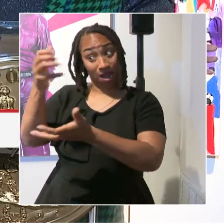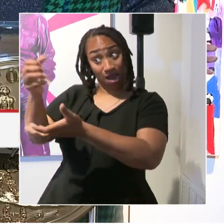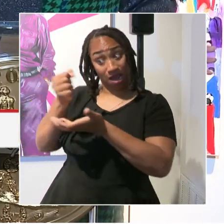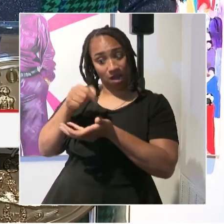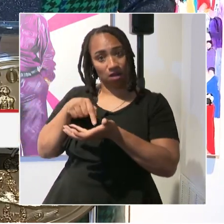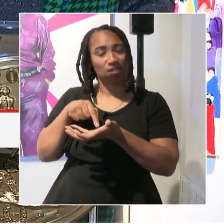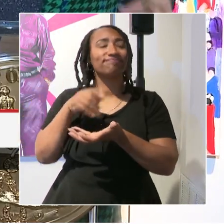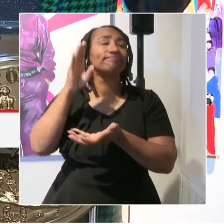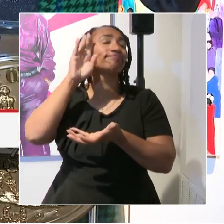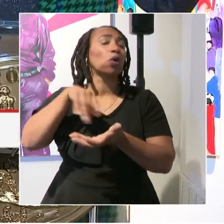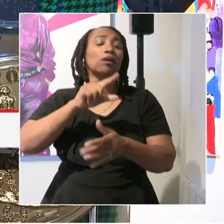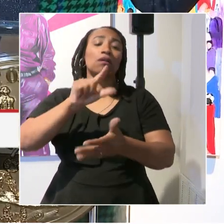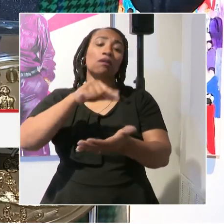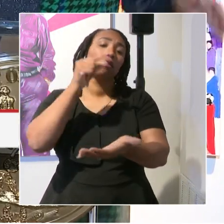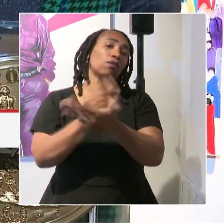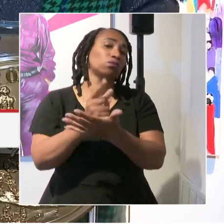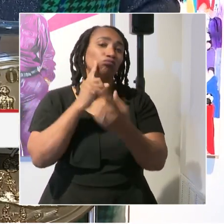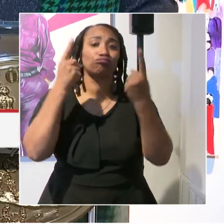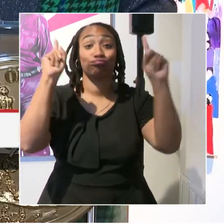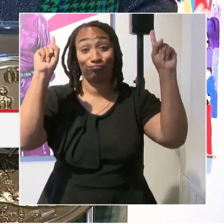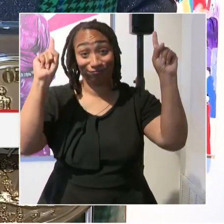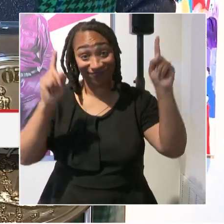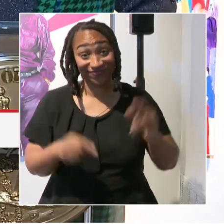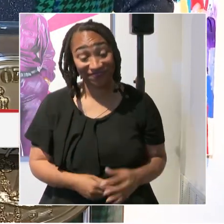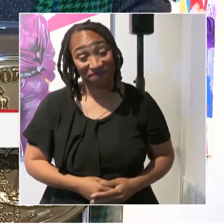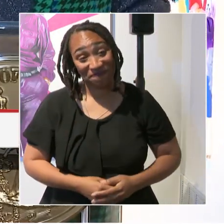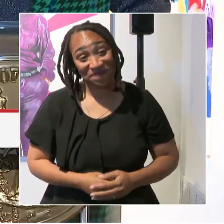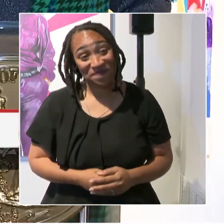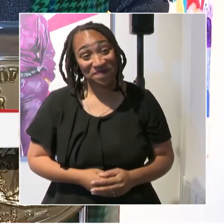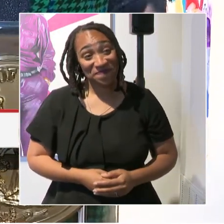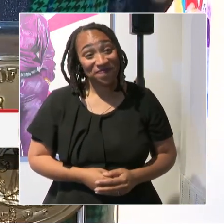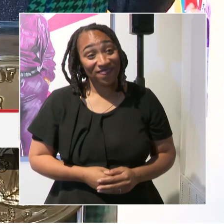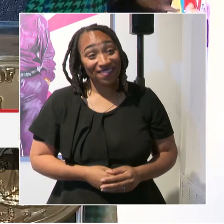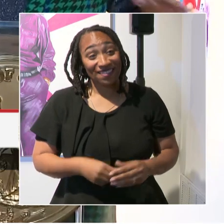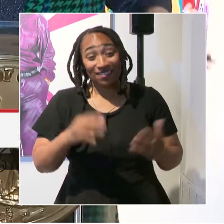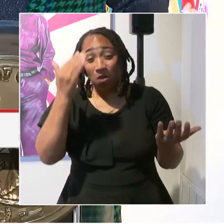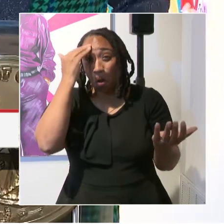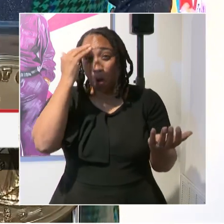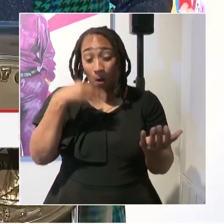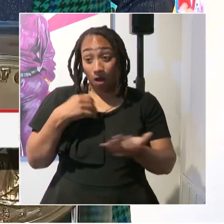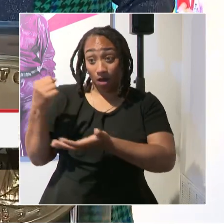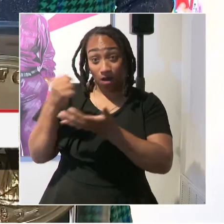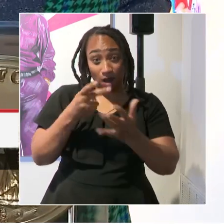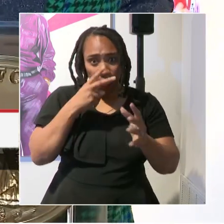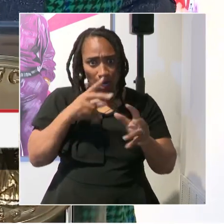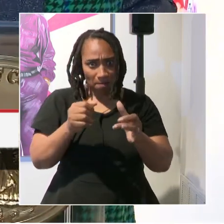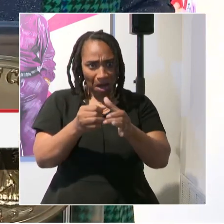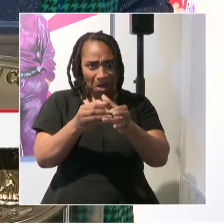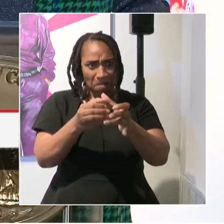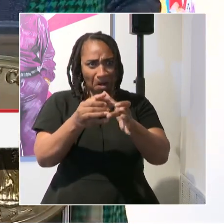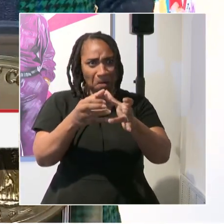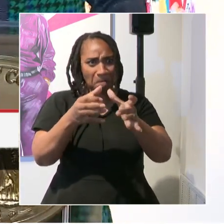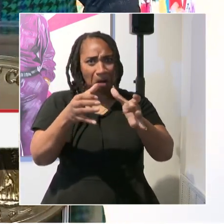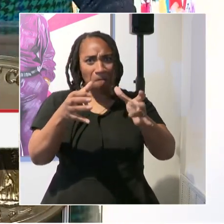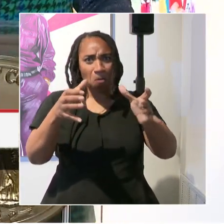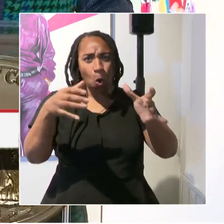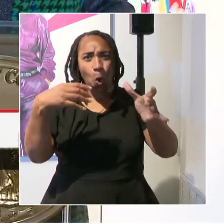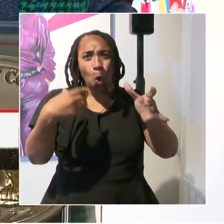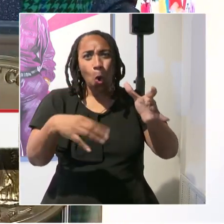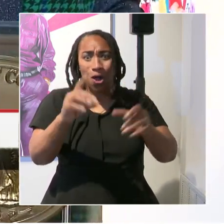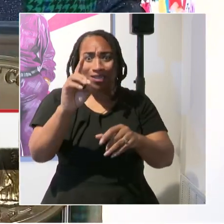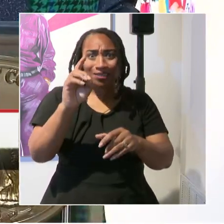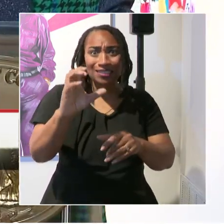a complete explosion, if you will, of made in DC products. And I think